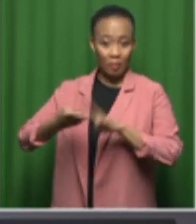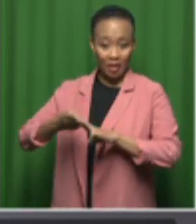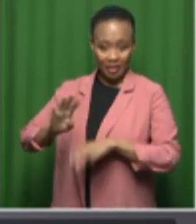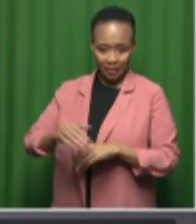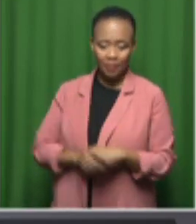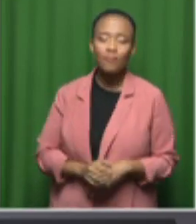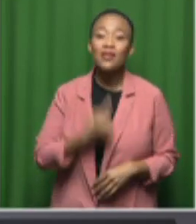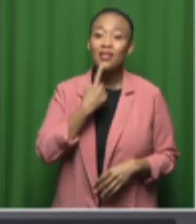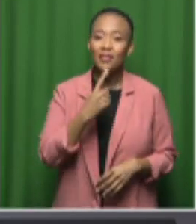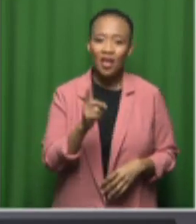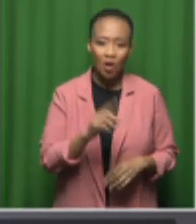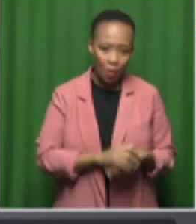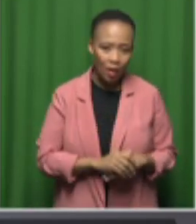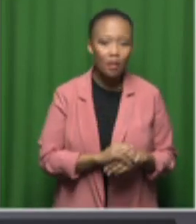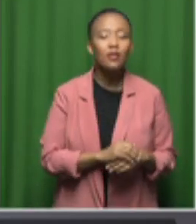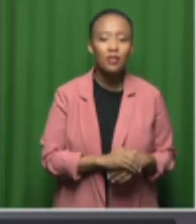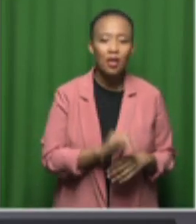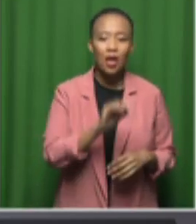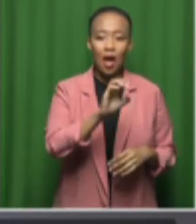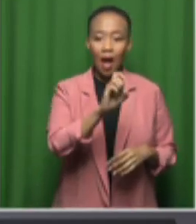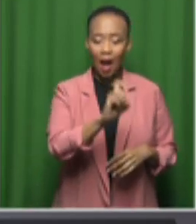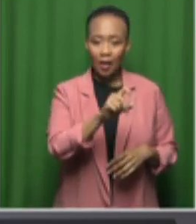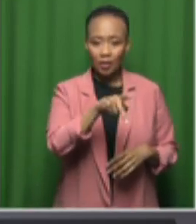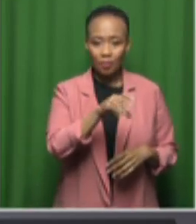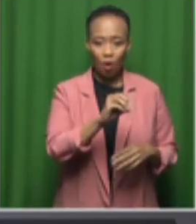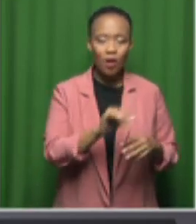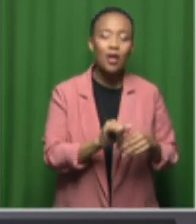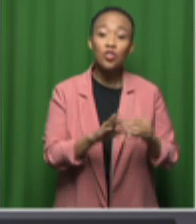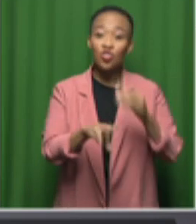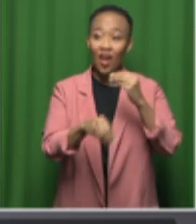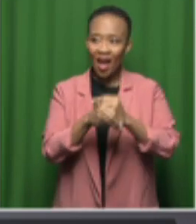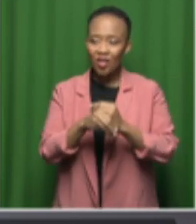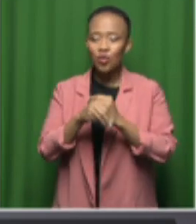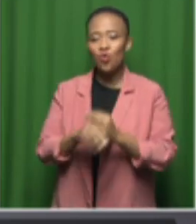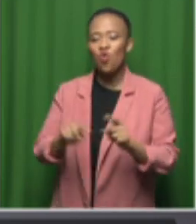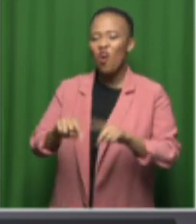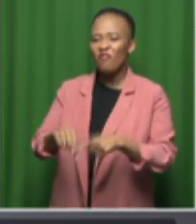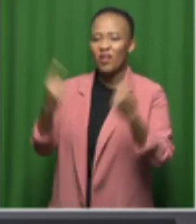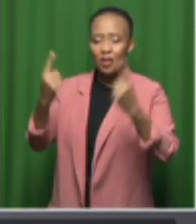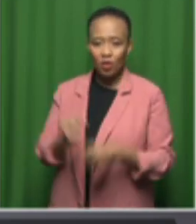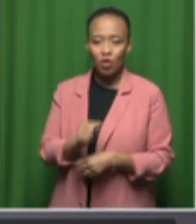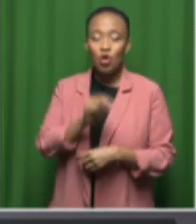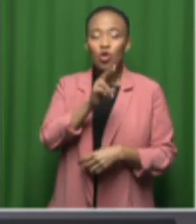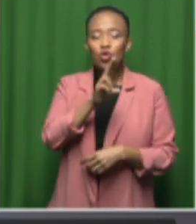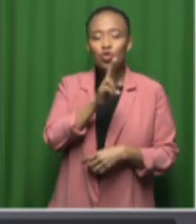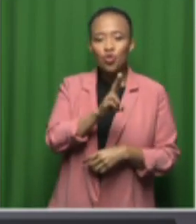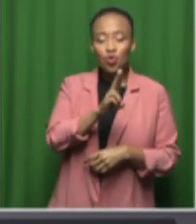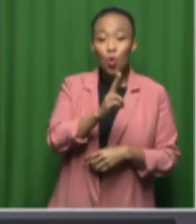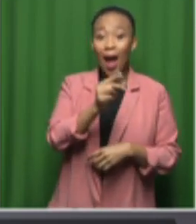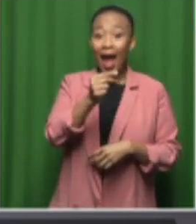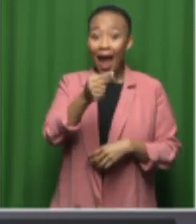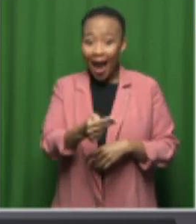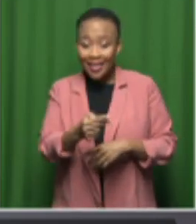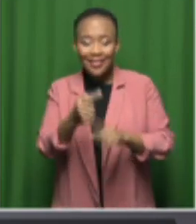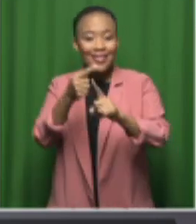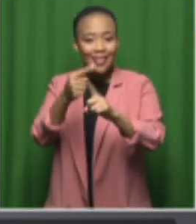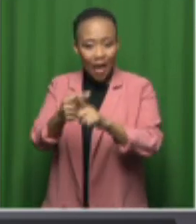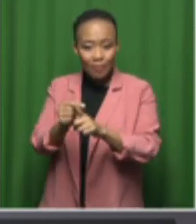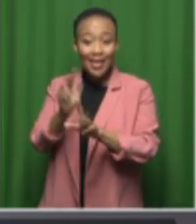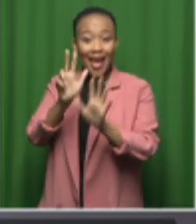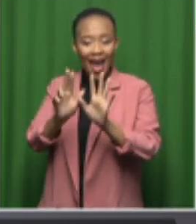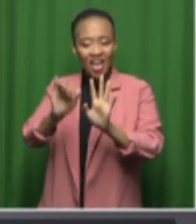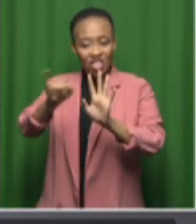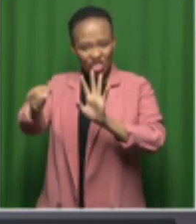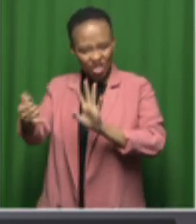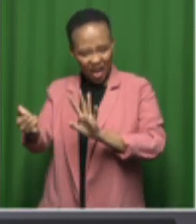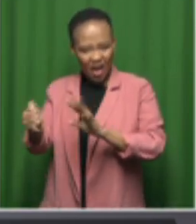that you will not add exponents of unlike variables, like 2h times 8j. I mean, it must be equivalent